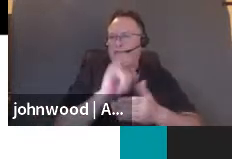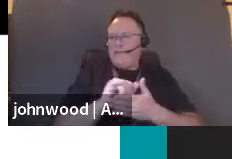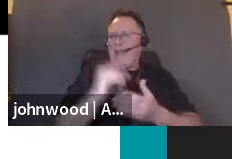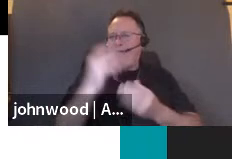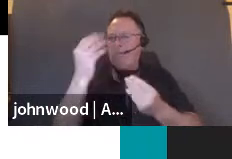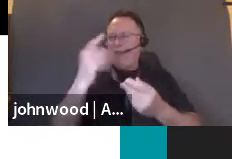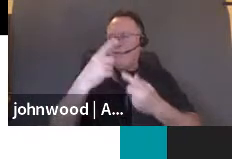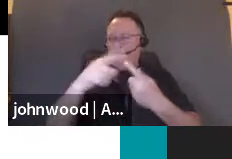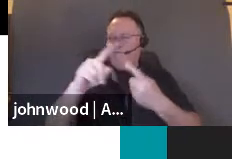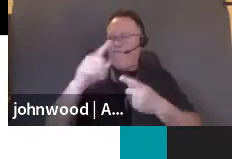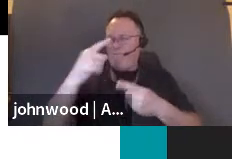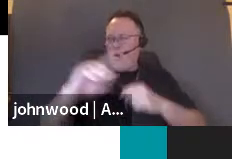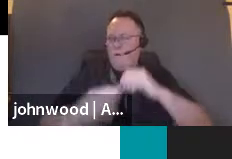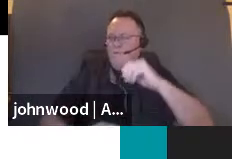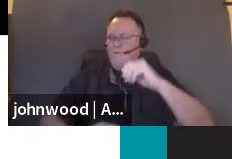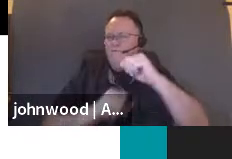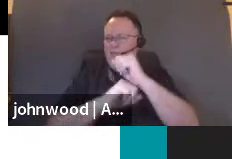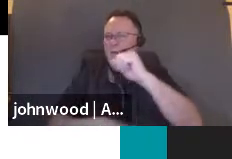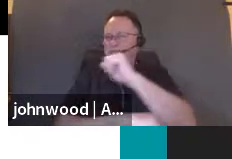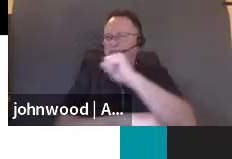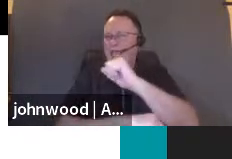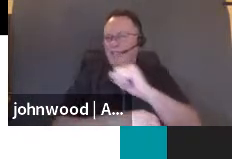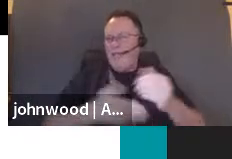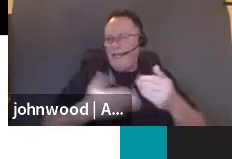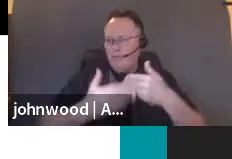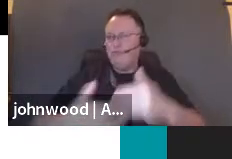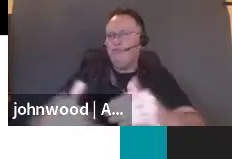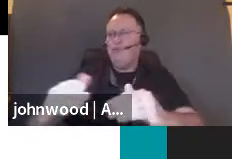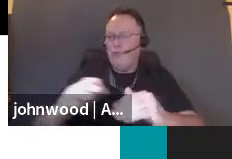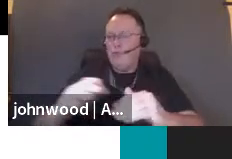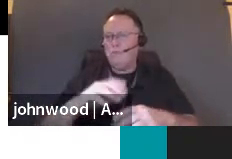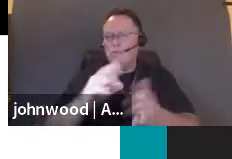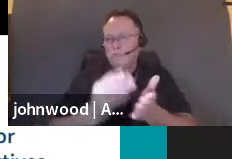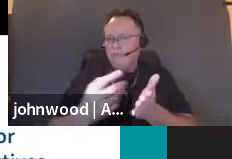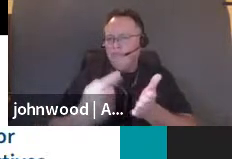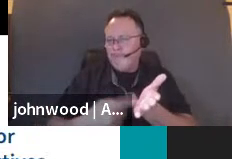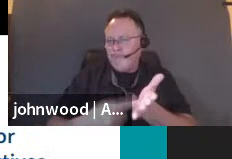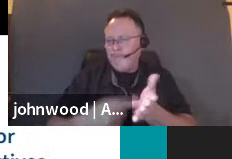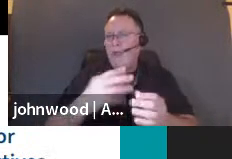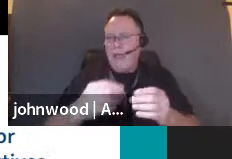and conversations with you all throughout the project. Next, please.